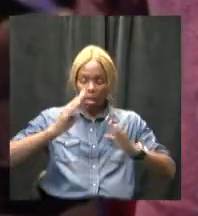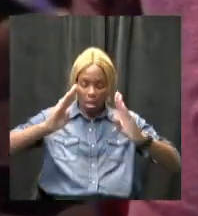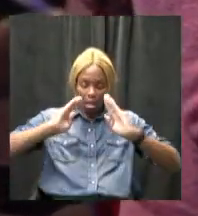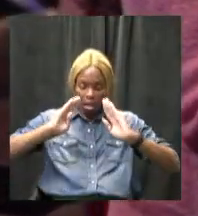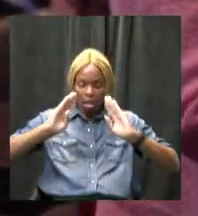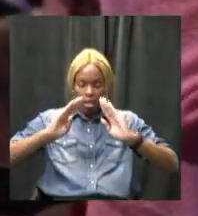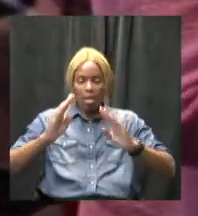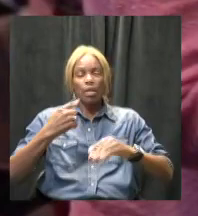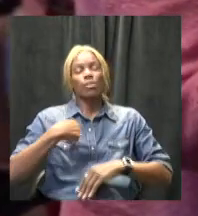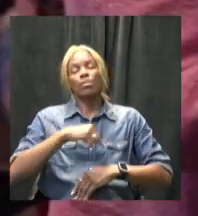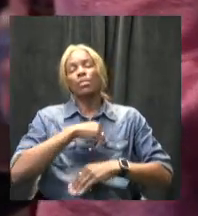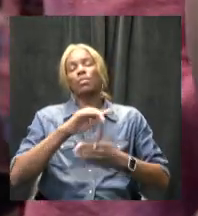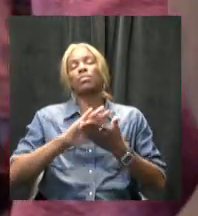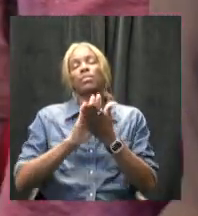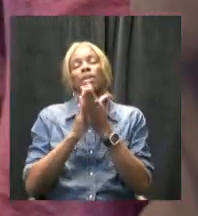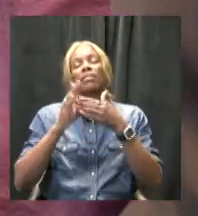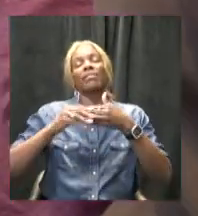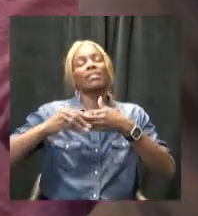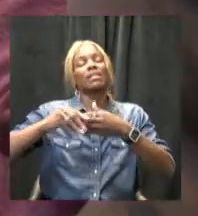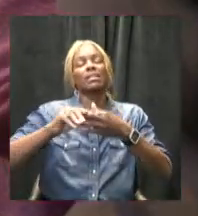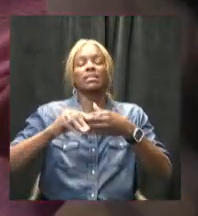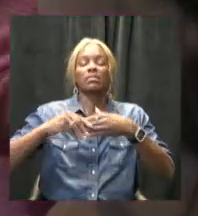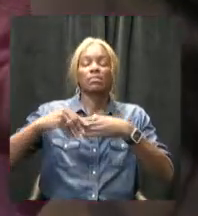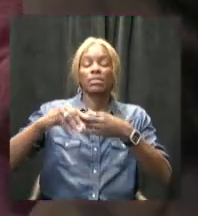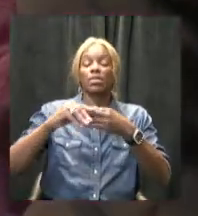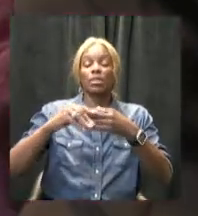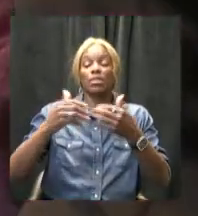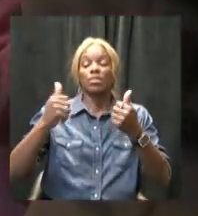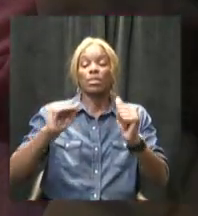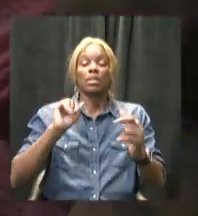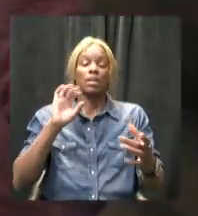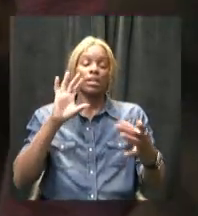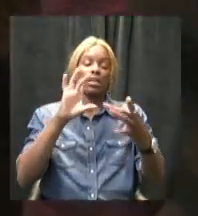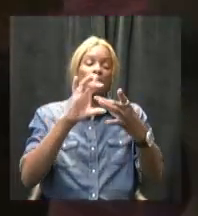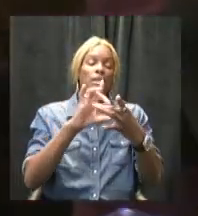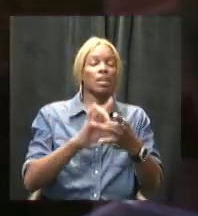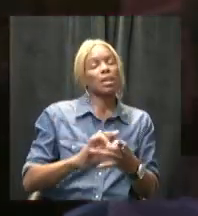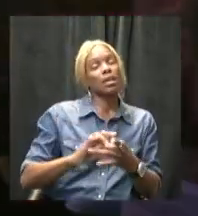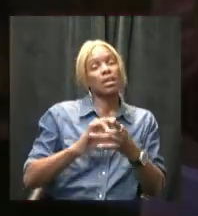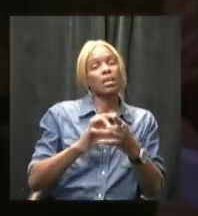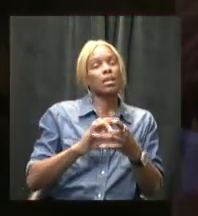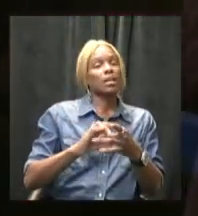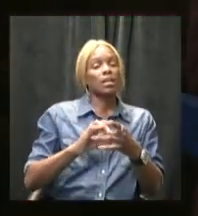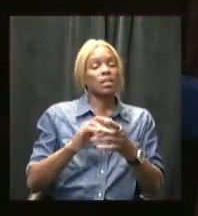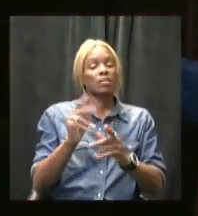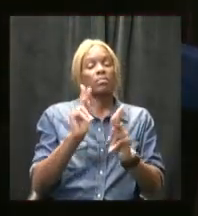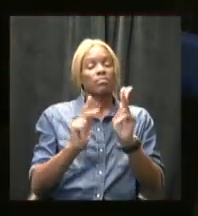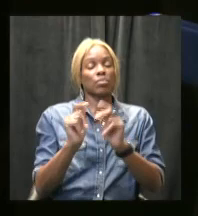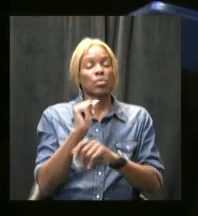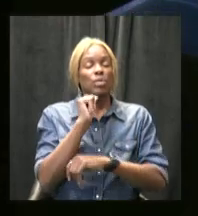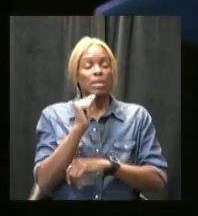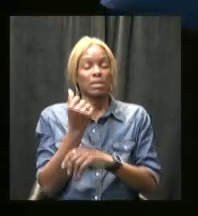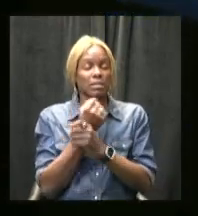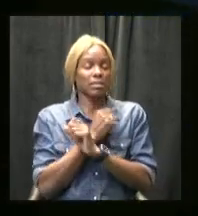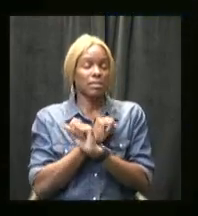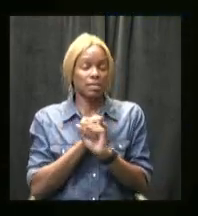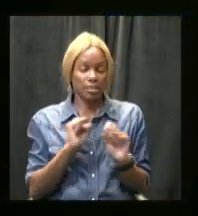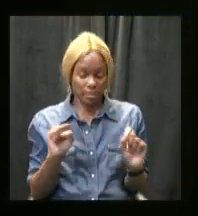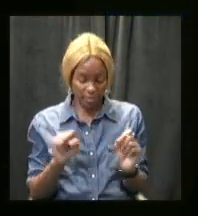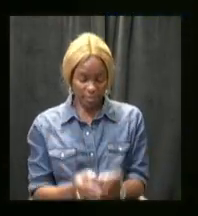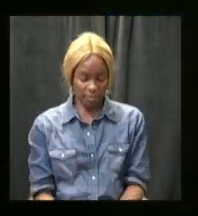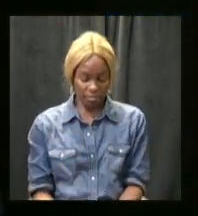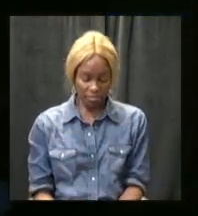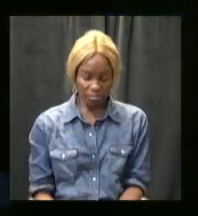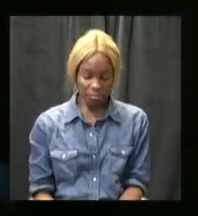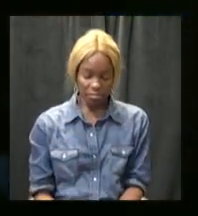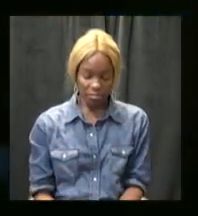fluid as we try to reach the lost. Come on, Lord, help my church. Help our church. Help our church. Help our church. Help